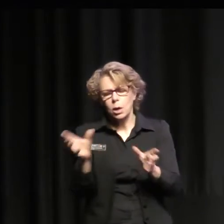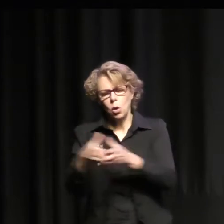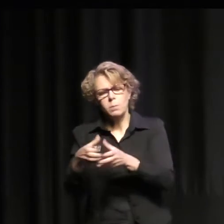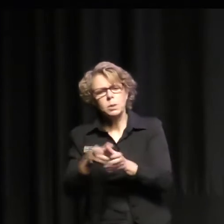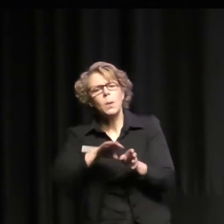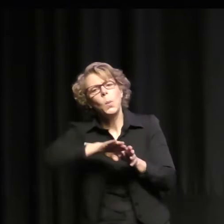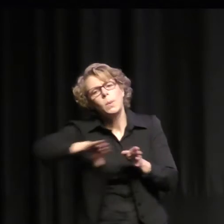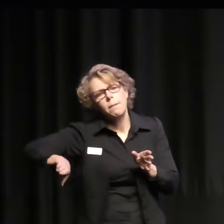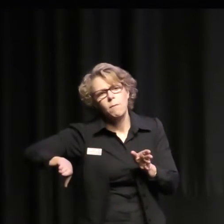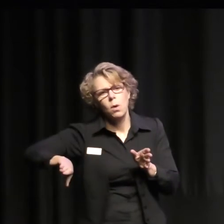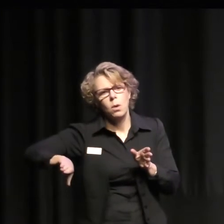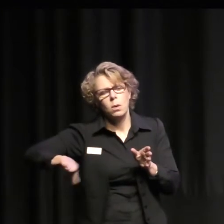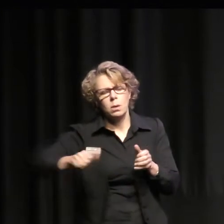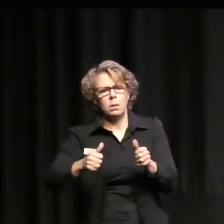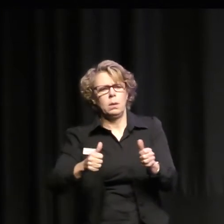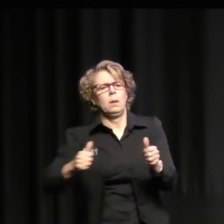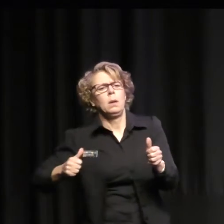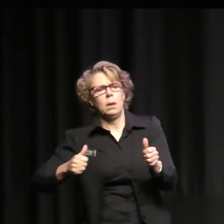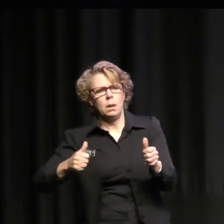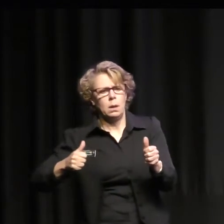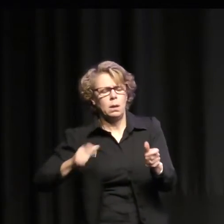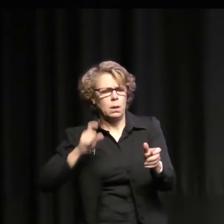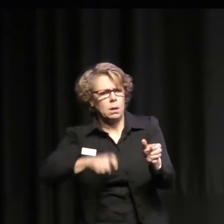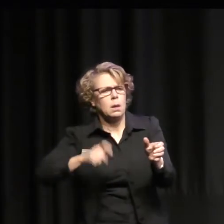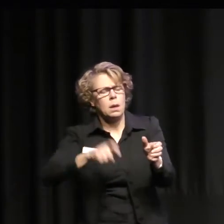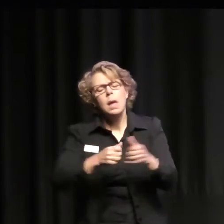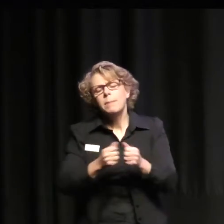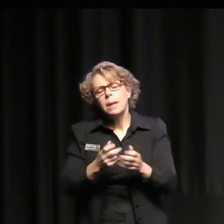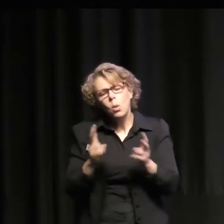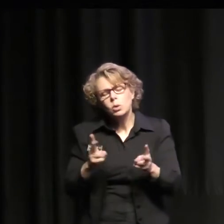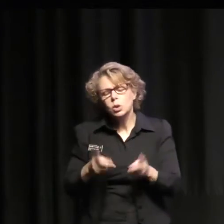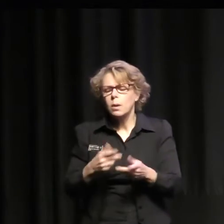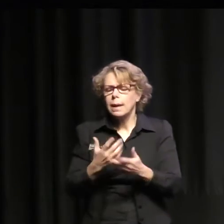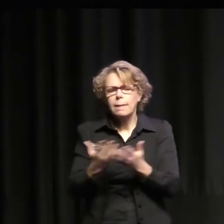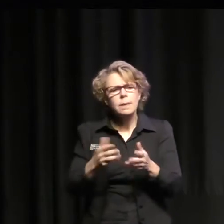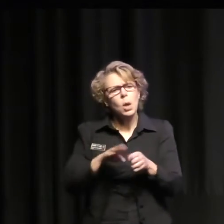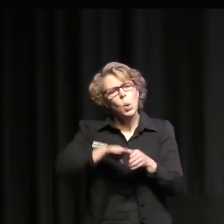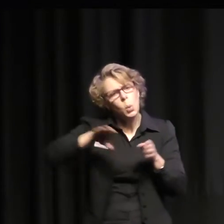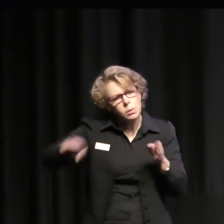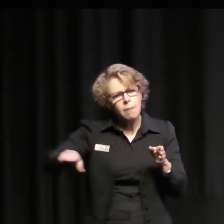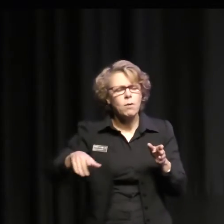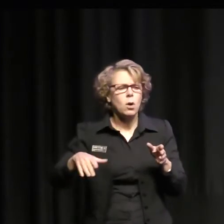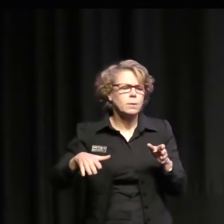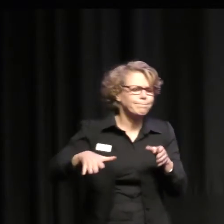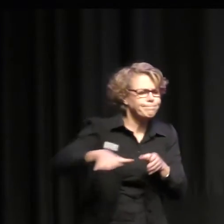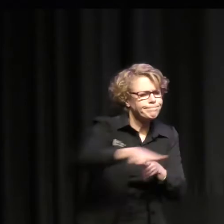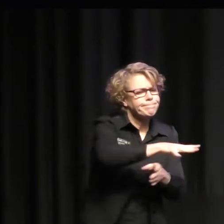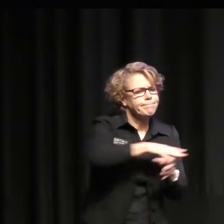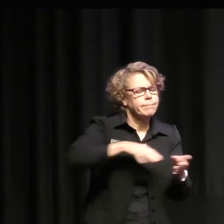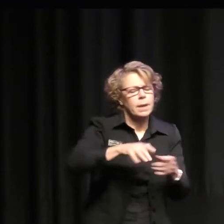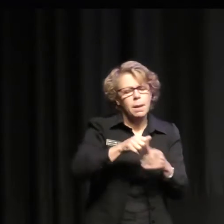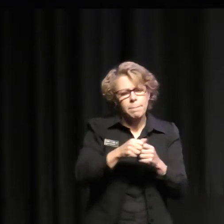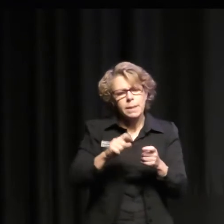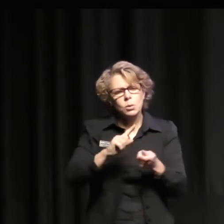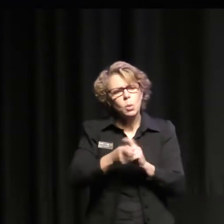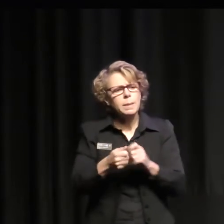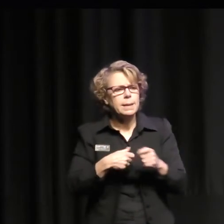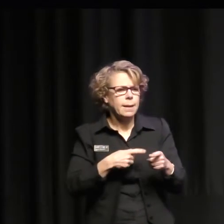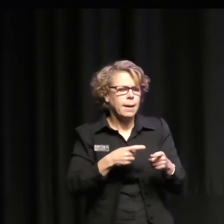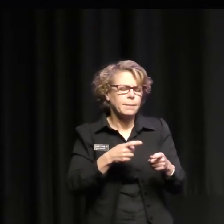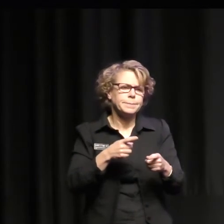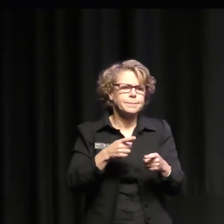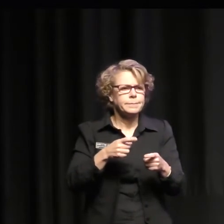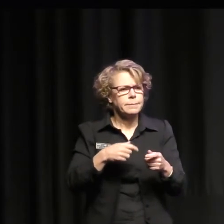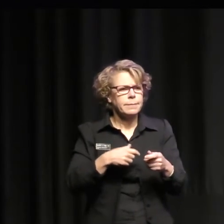institutions not only stand against the market, but give us a zone of citizenship, a